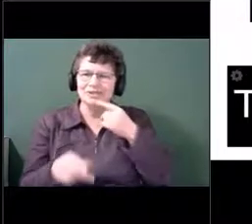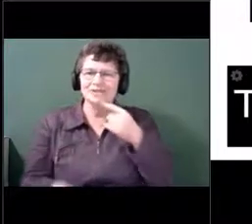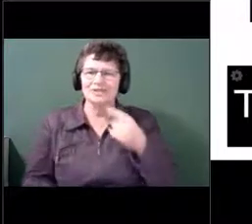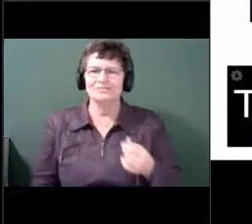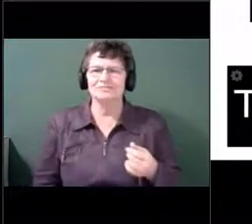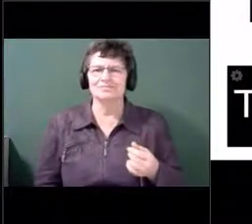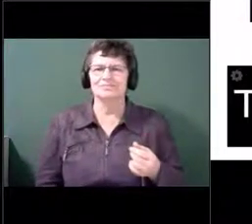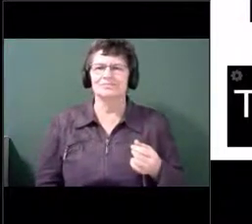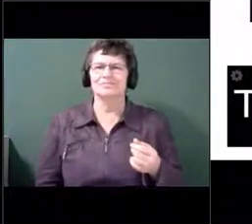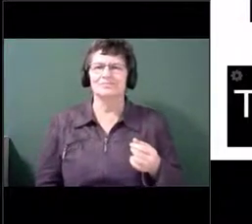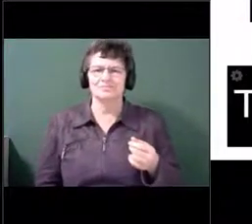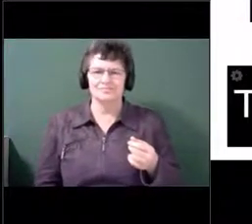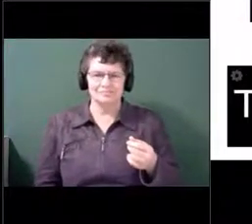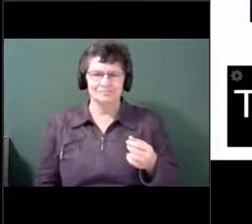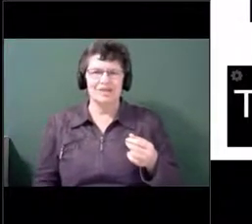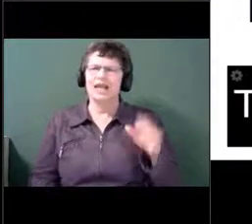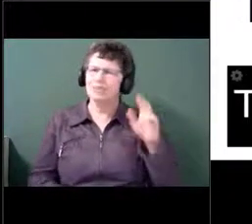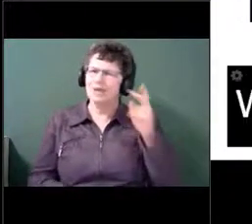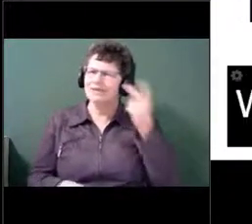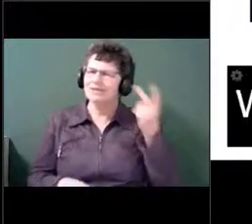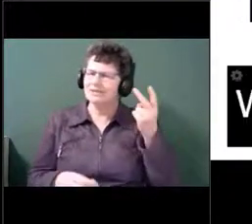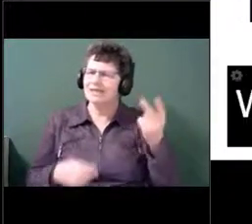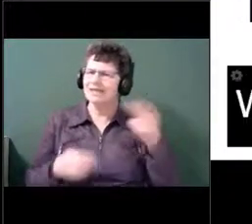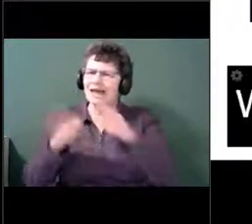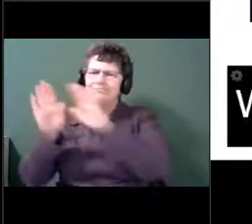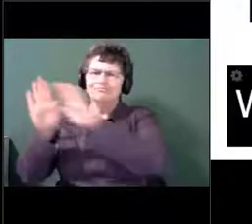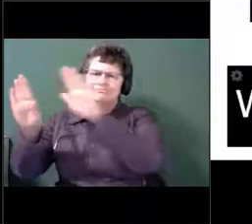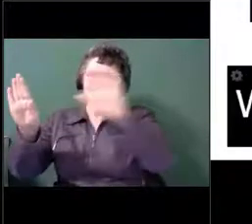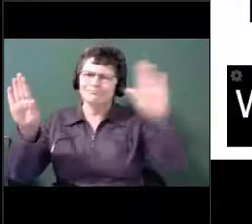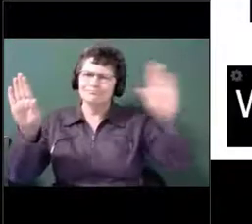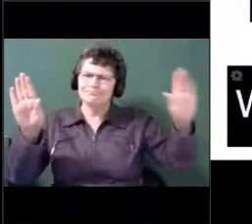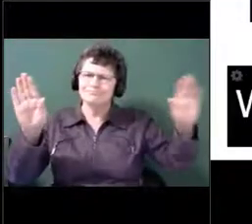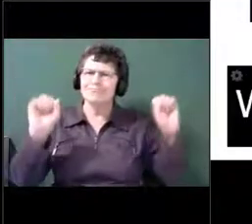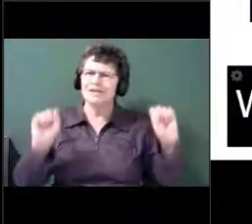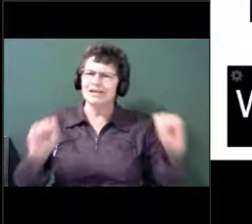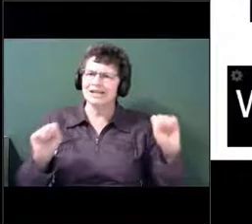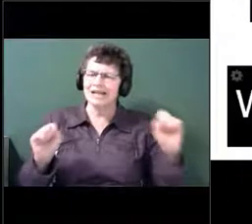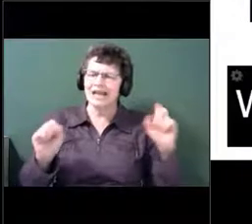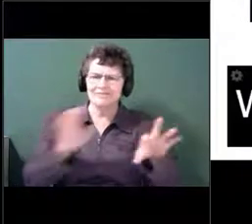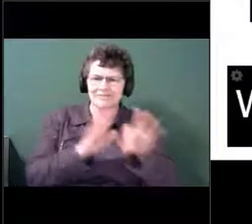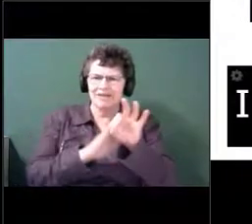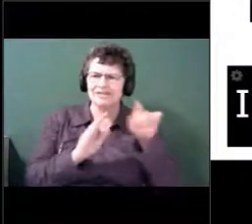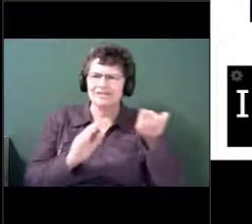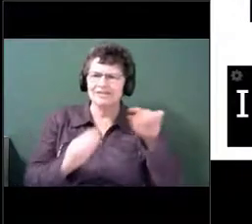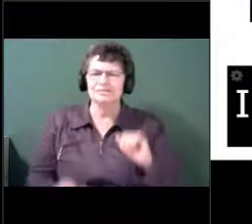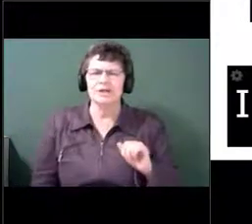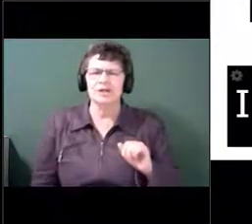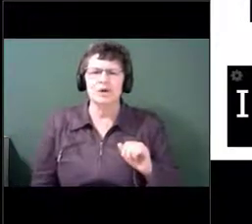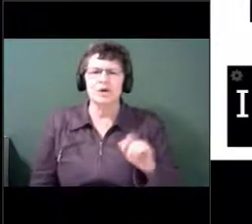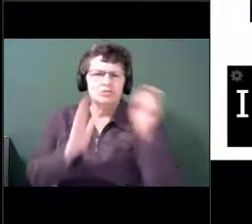online exhibition I mentioned. And I just draw your attention to one part of this.